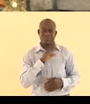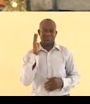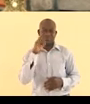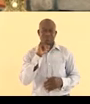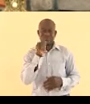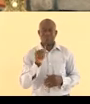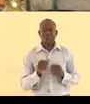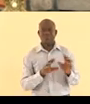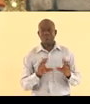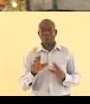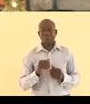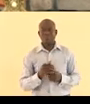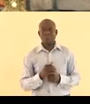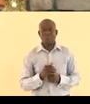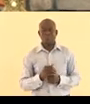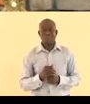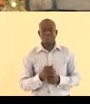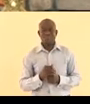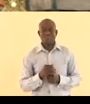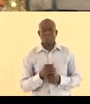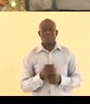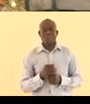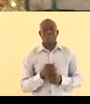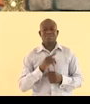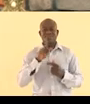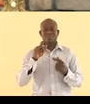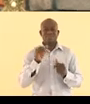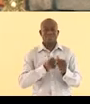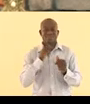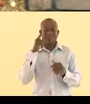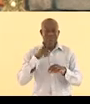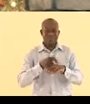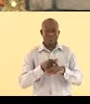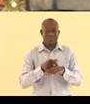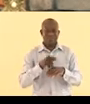they hear truth, the thing is affecting something inside and they don't want.